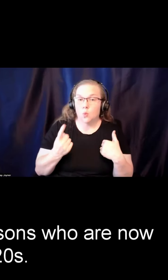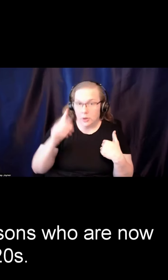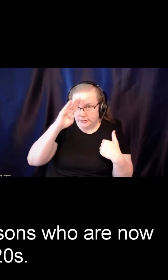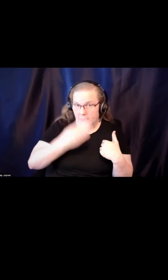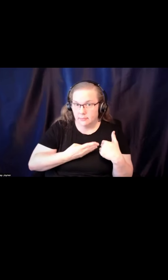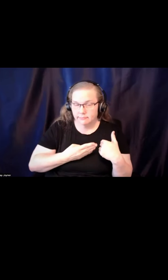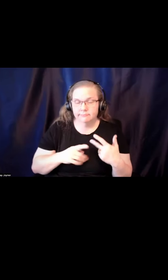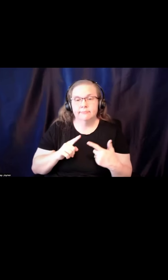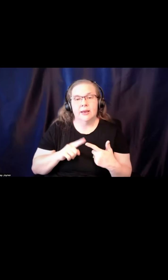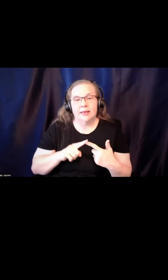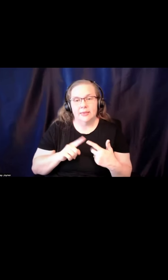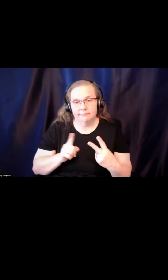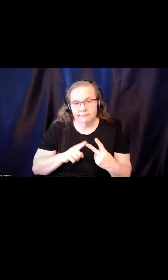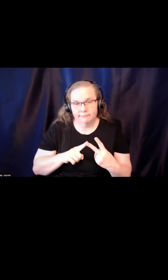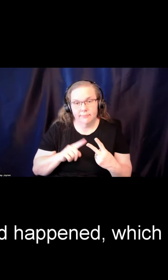now in their 20s.